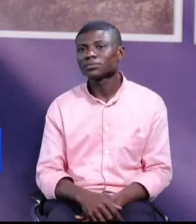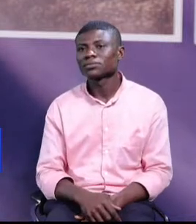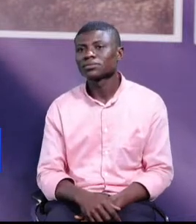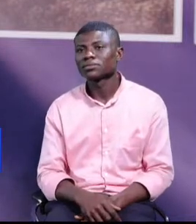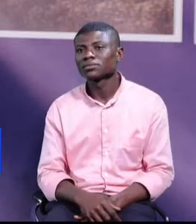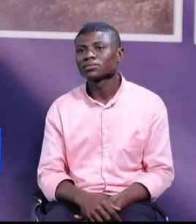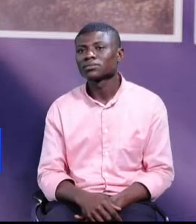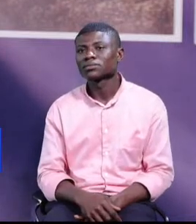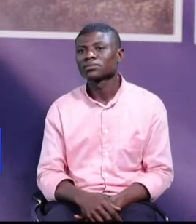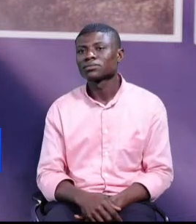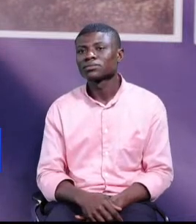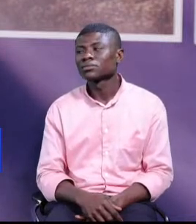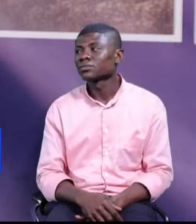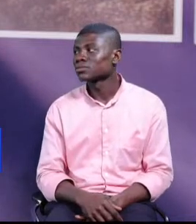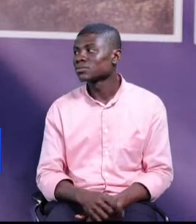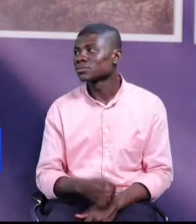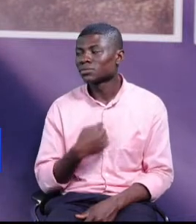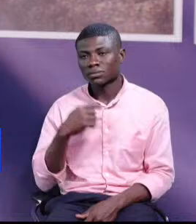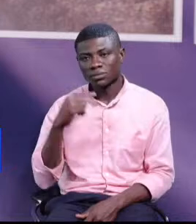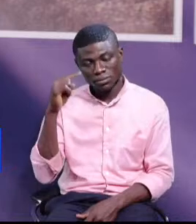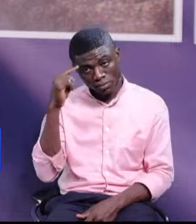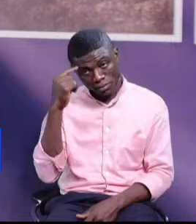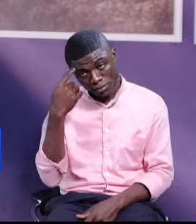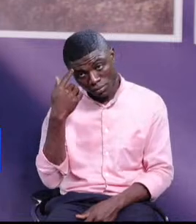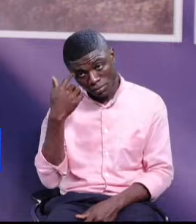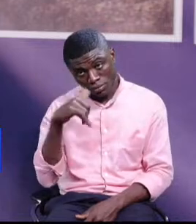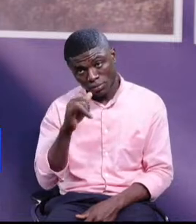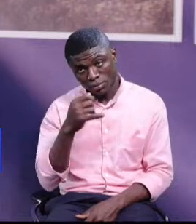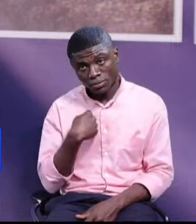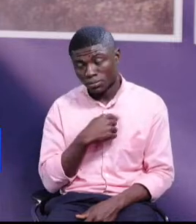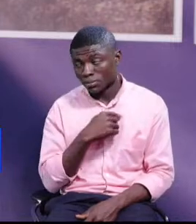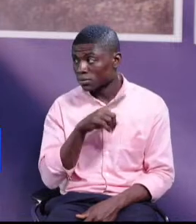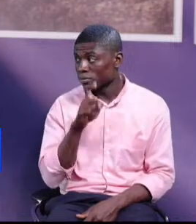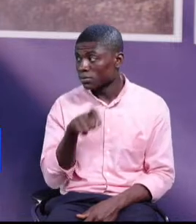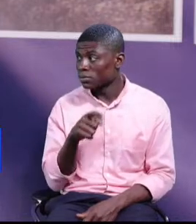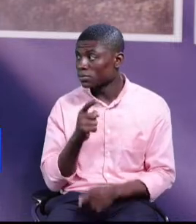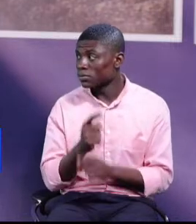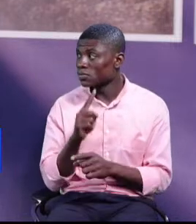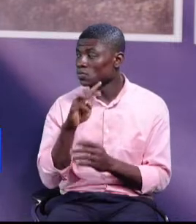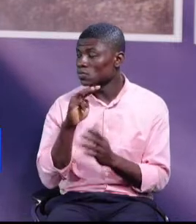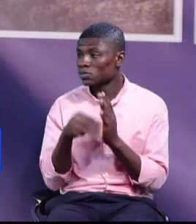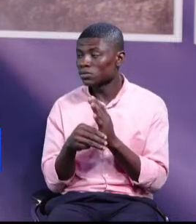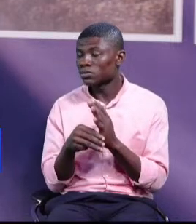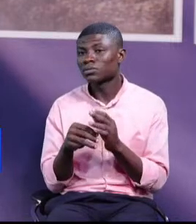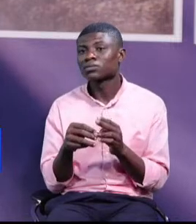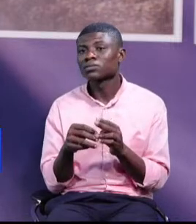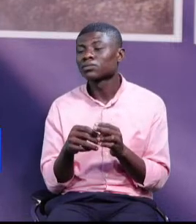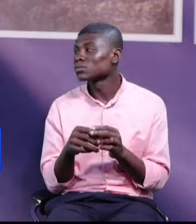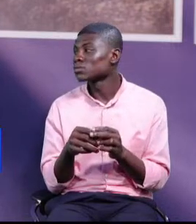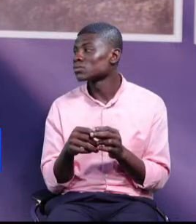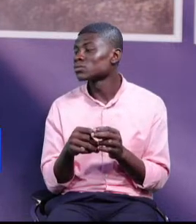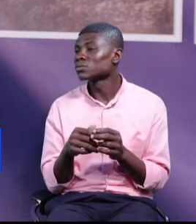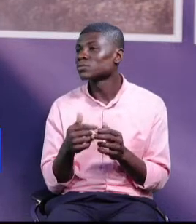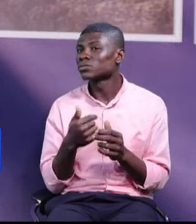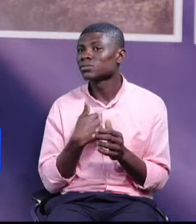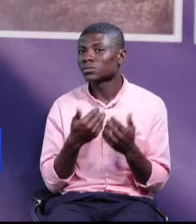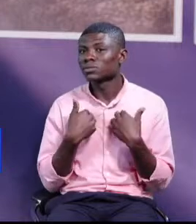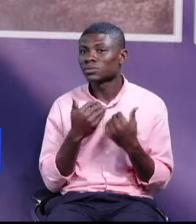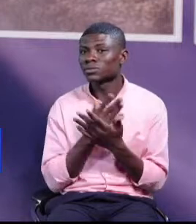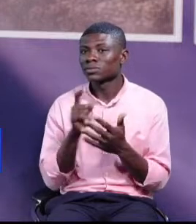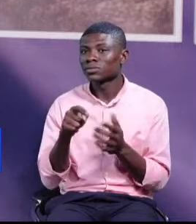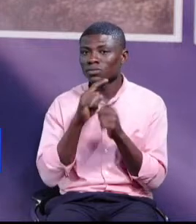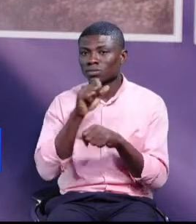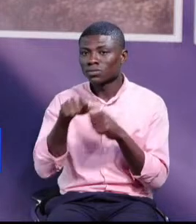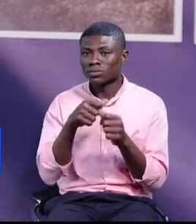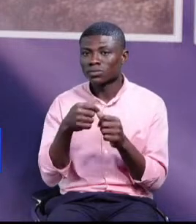question. I don't think it's okay. Still, we've answered that. It is worth it. Okay, so I have something to say about that.